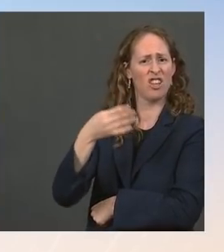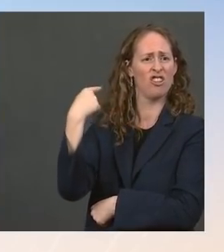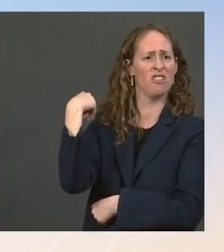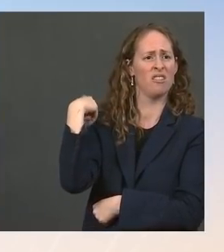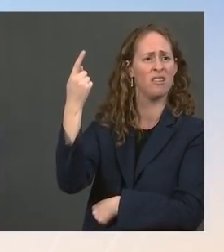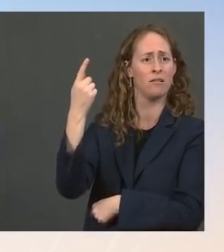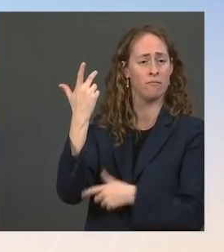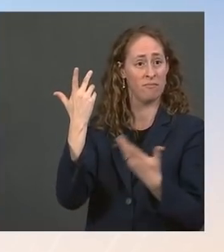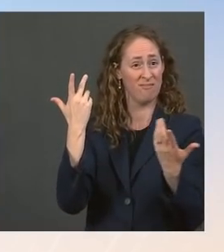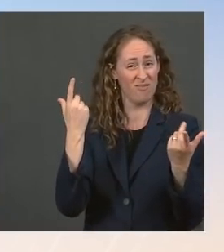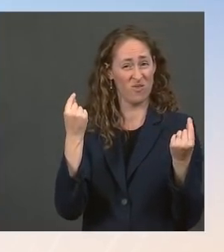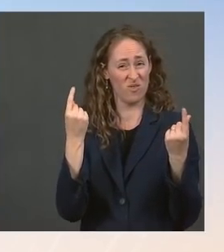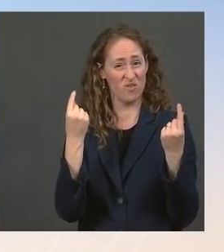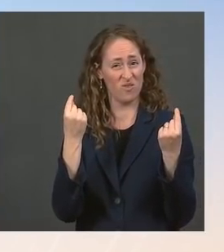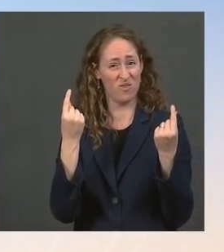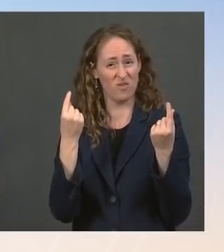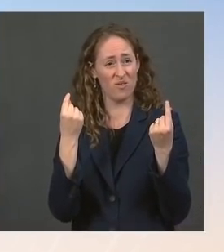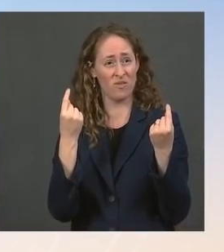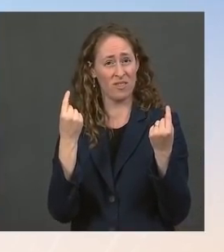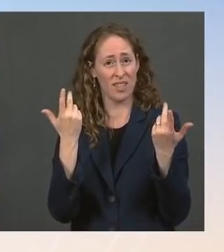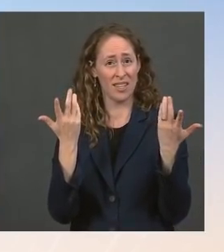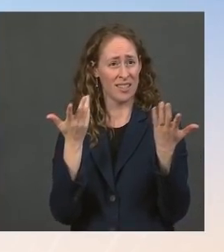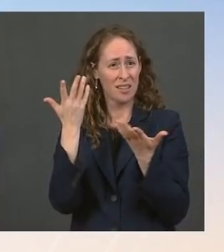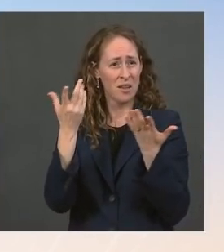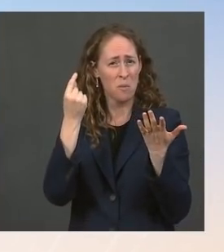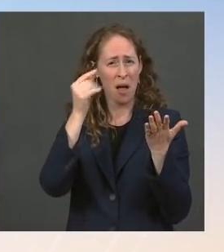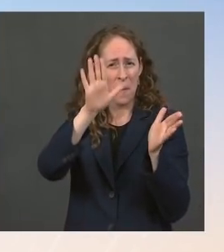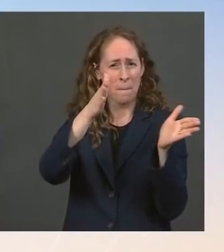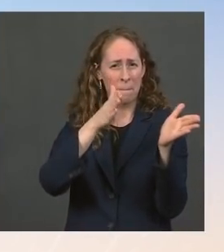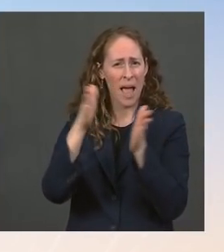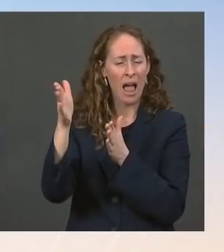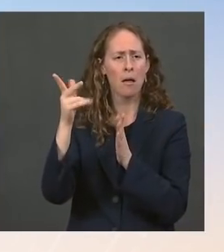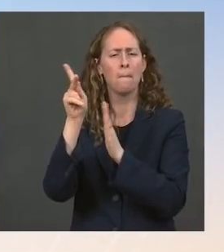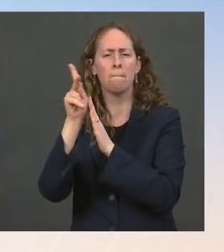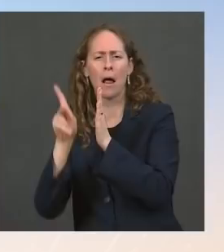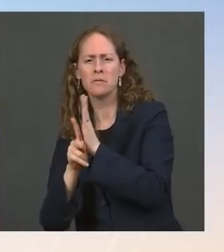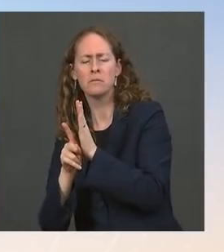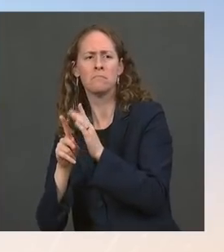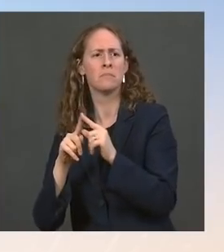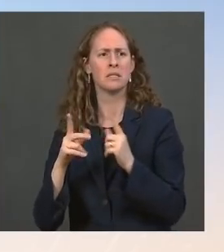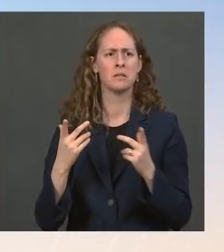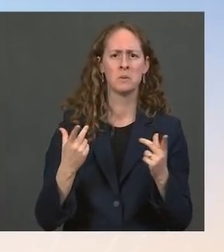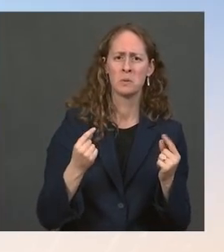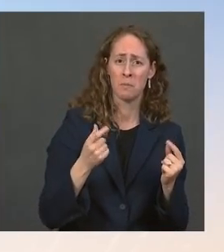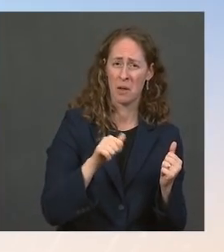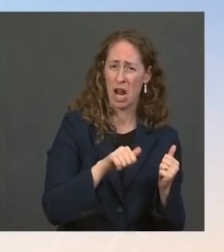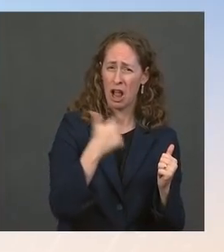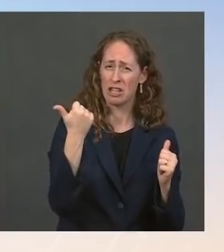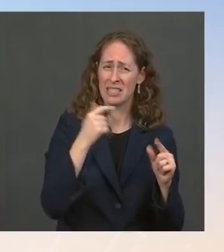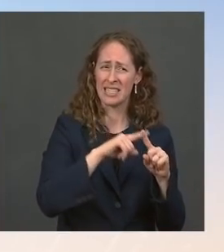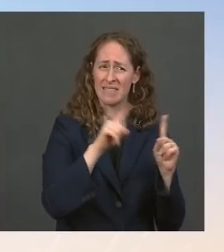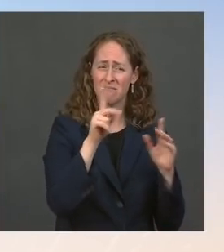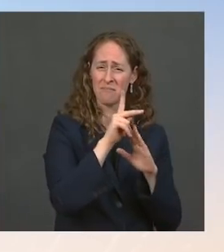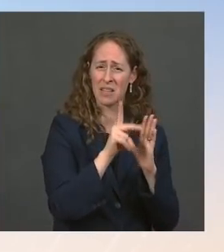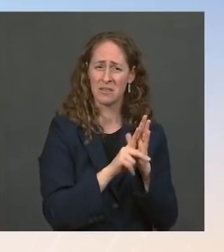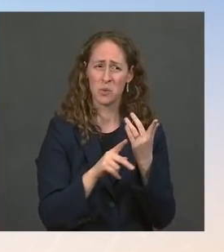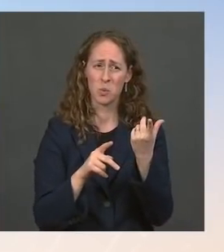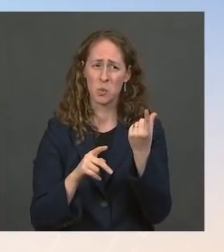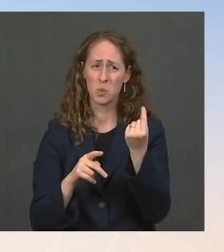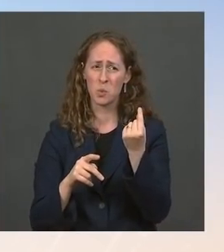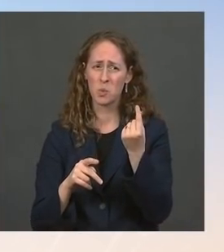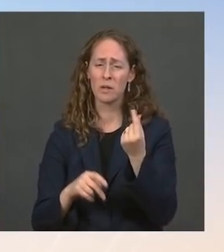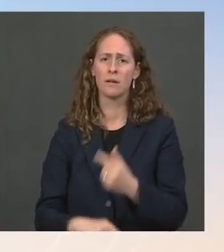outside of the policy that's going to be new rule through the Labor Department? Mm-hmm. I should be more specific. Yeah.